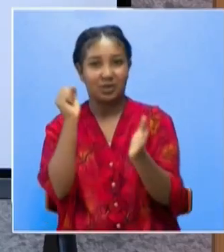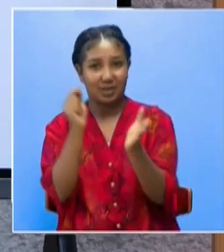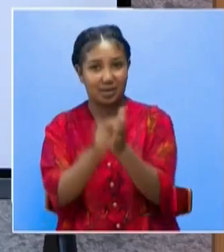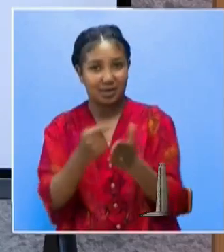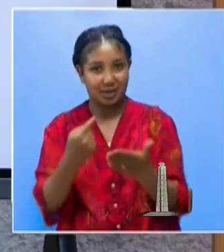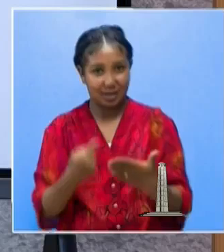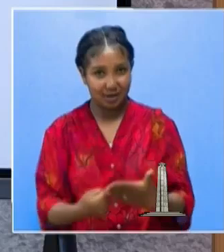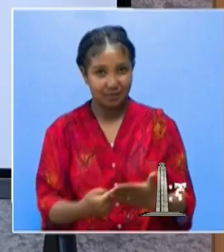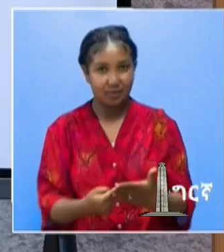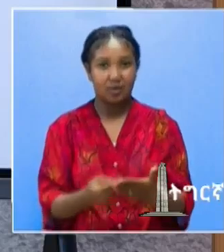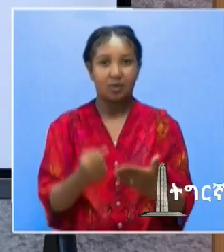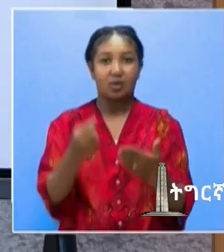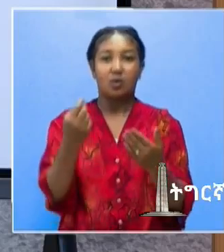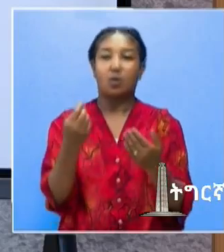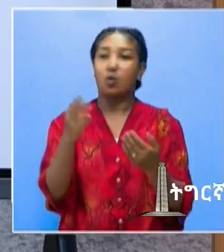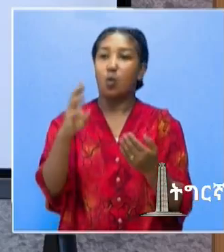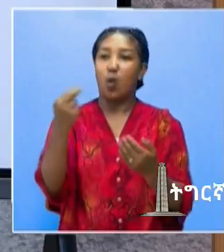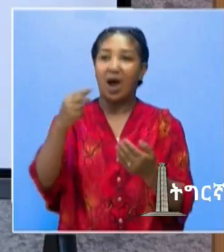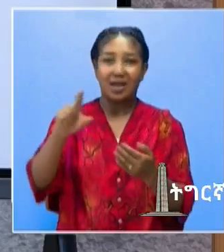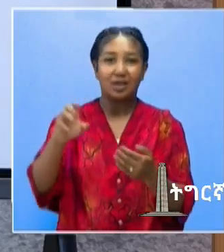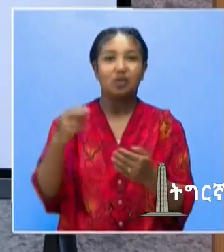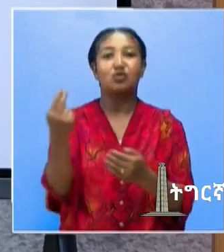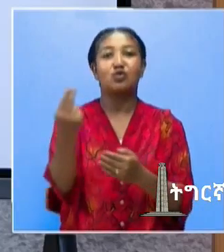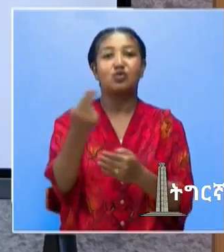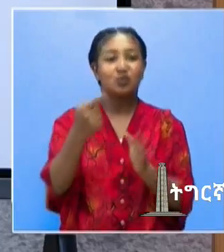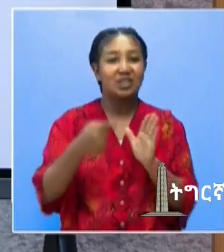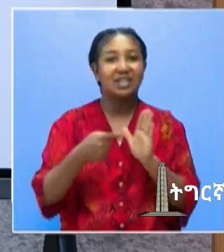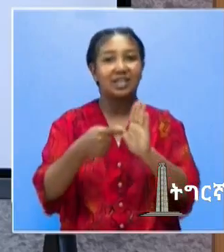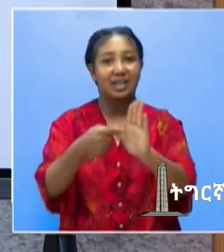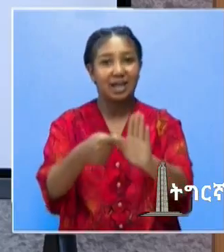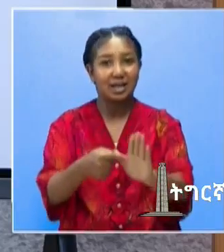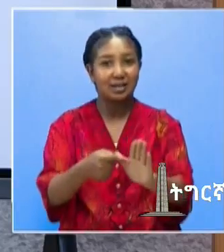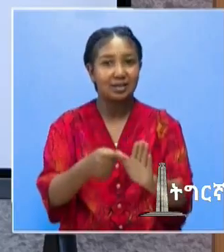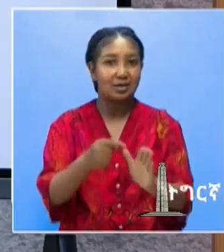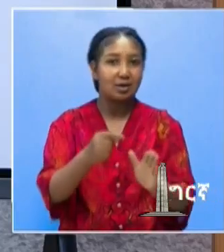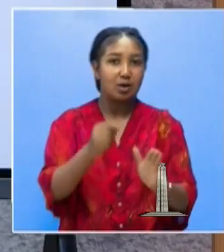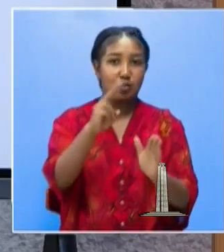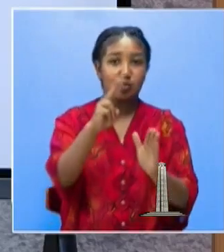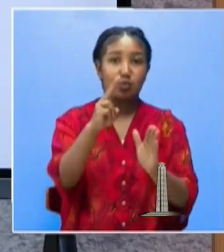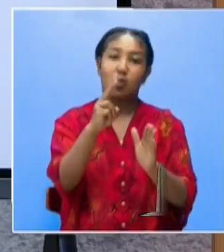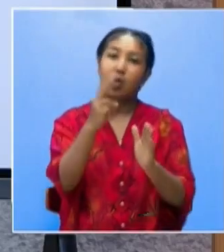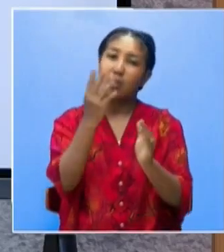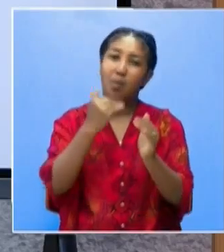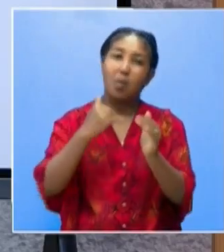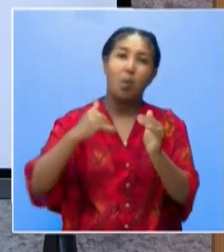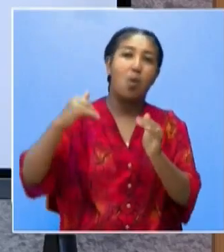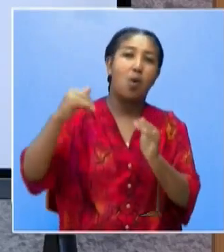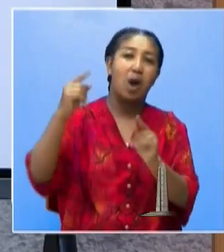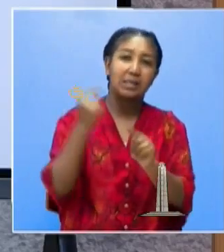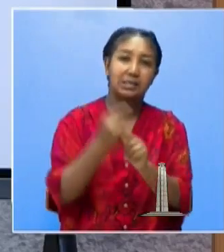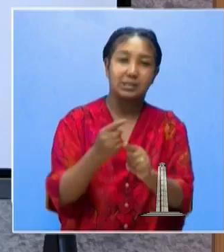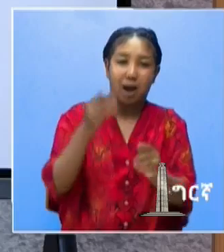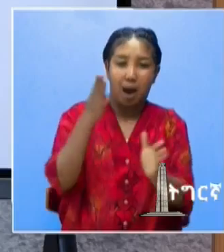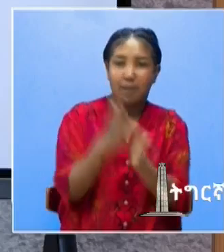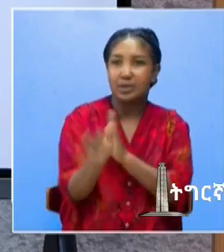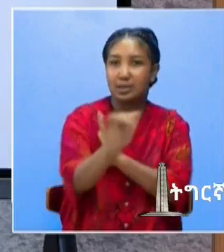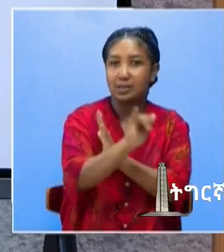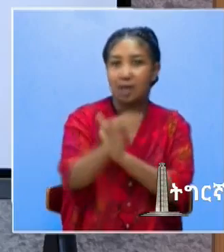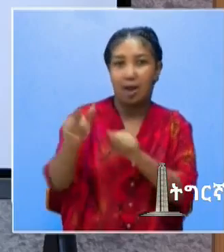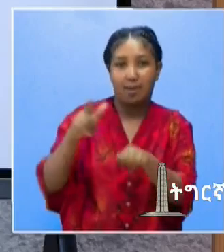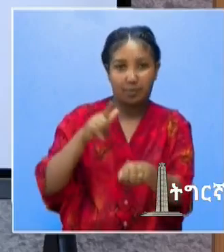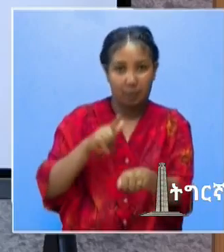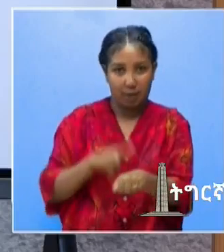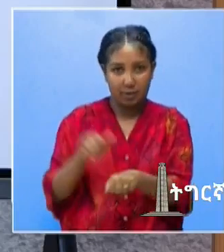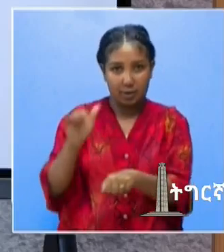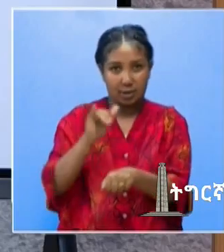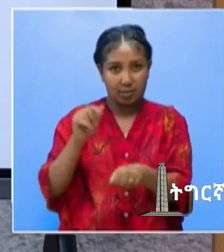here, while can be used to indicate if two or more actions were happening at the same place, okay? Or at the